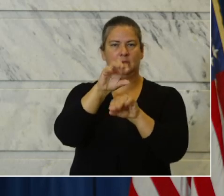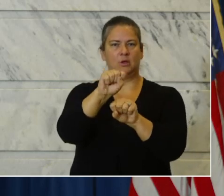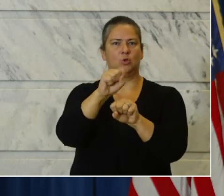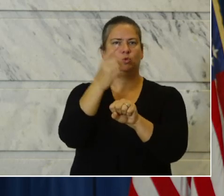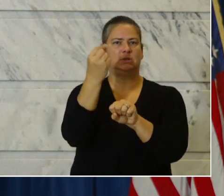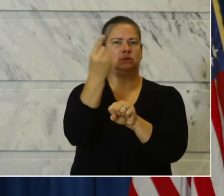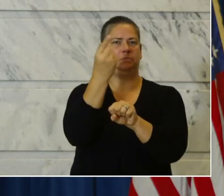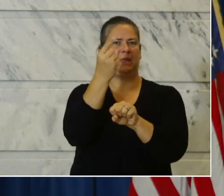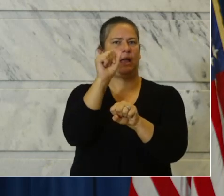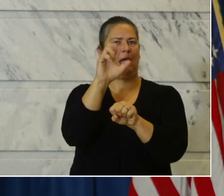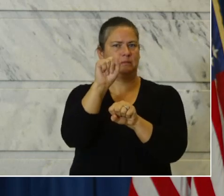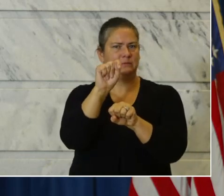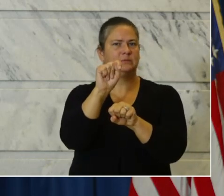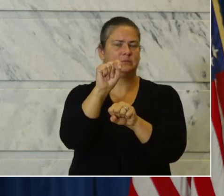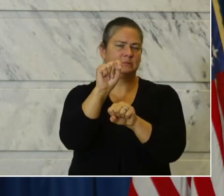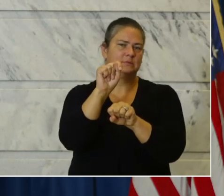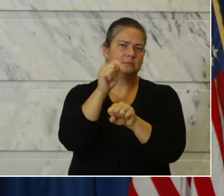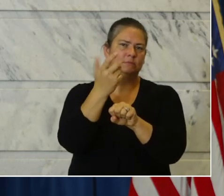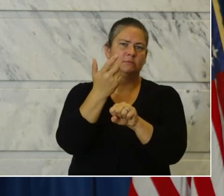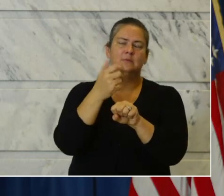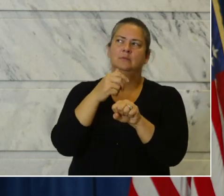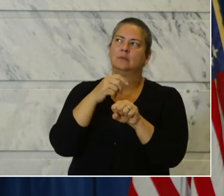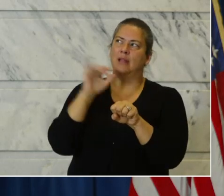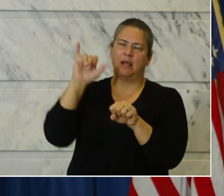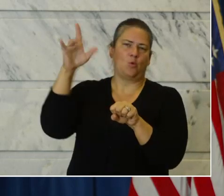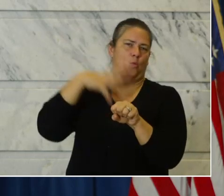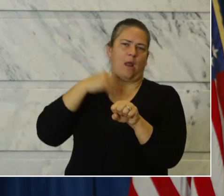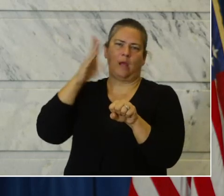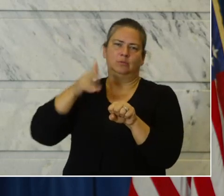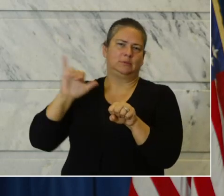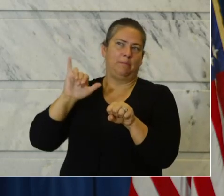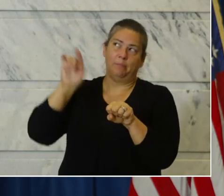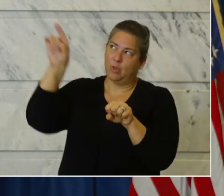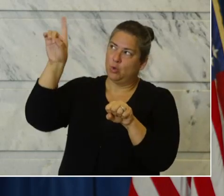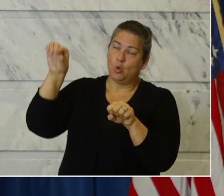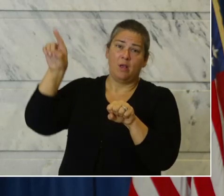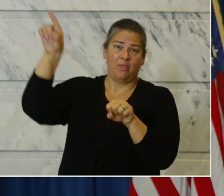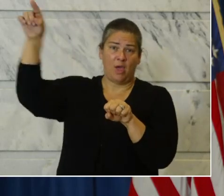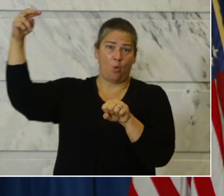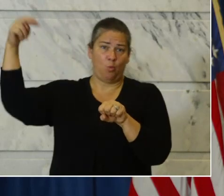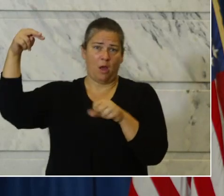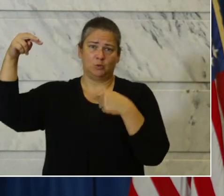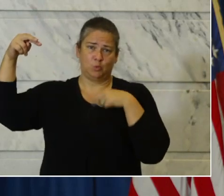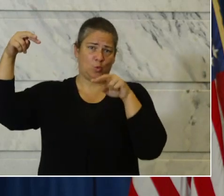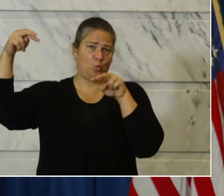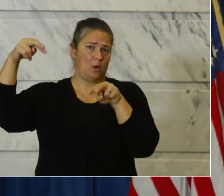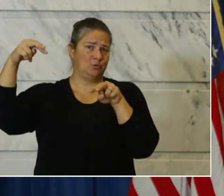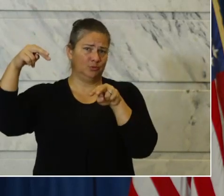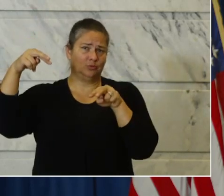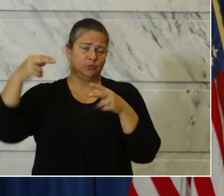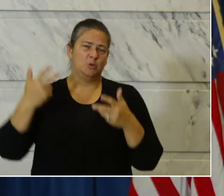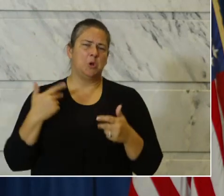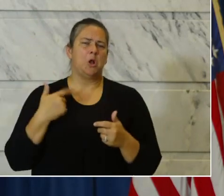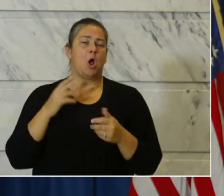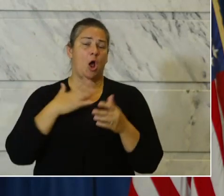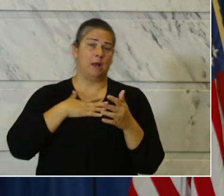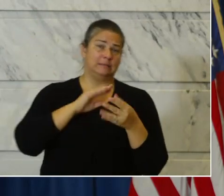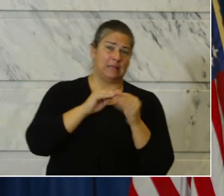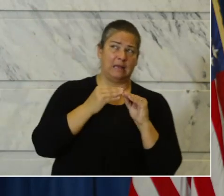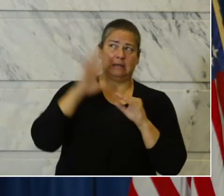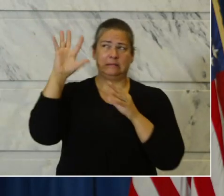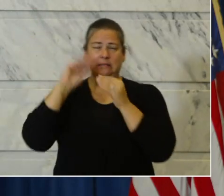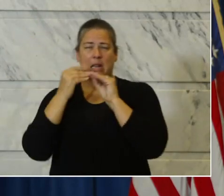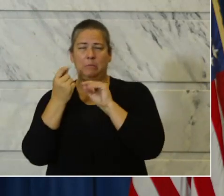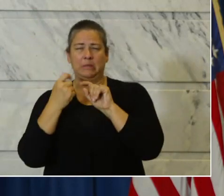House would ask us to take additional action. And they're keeping track like we are. We use somewhat different data, but we're in about the same place